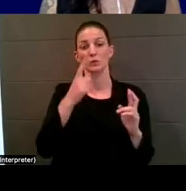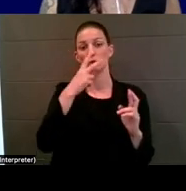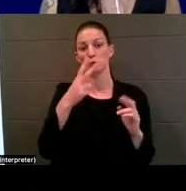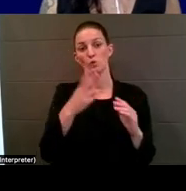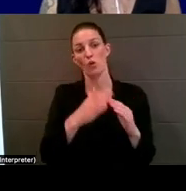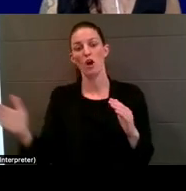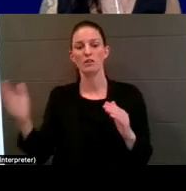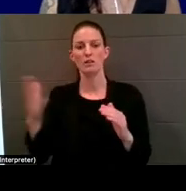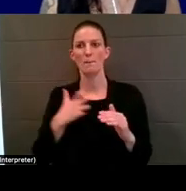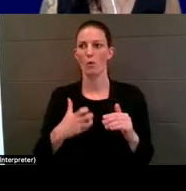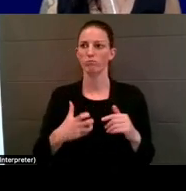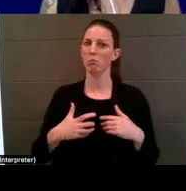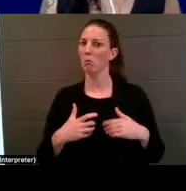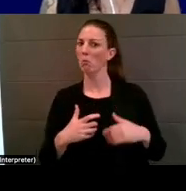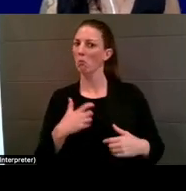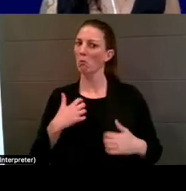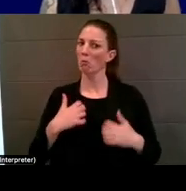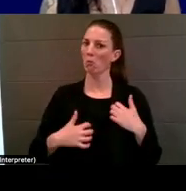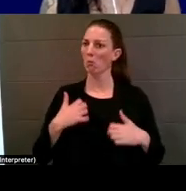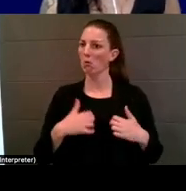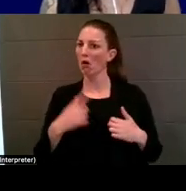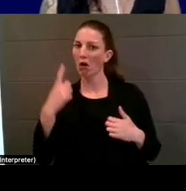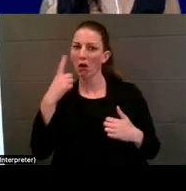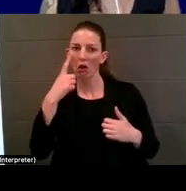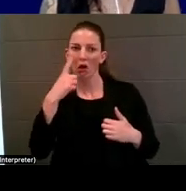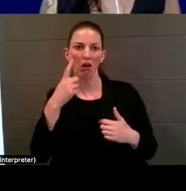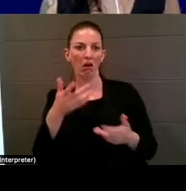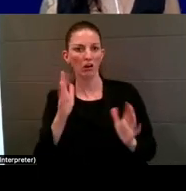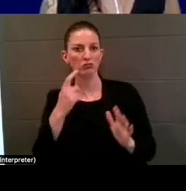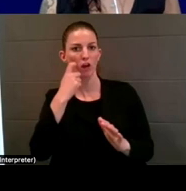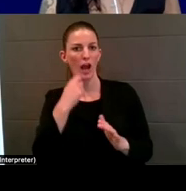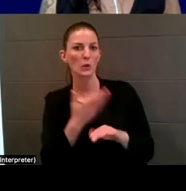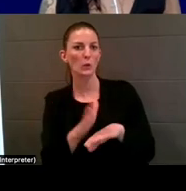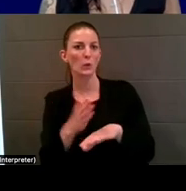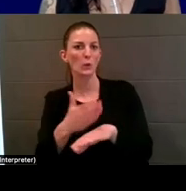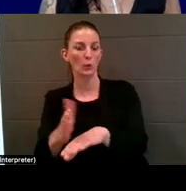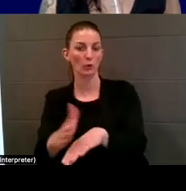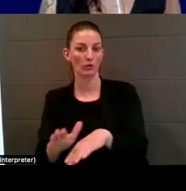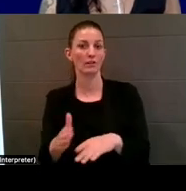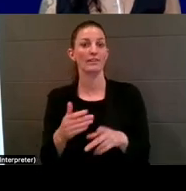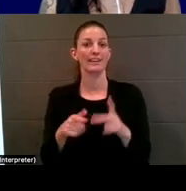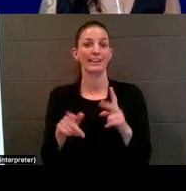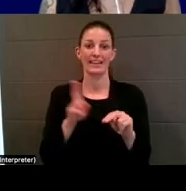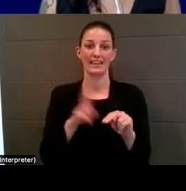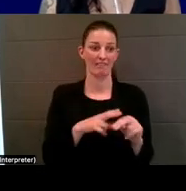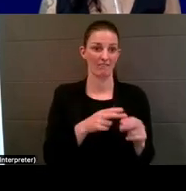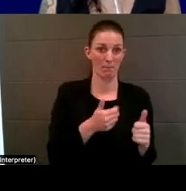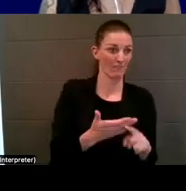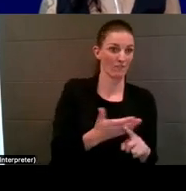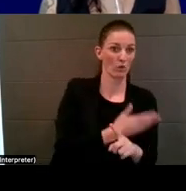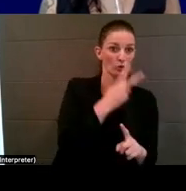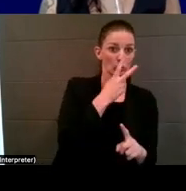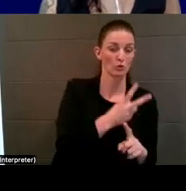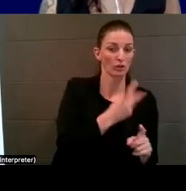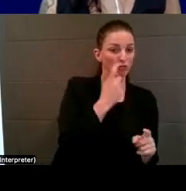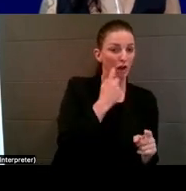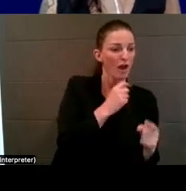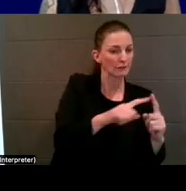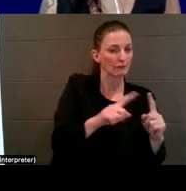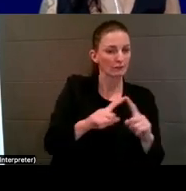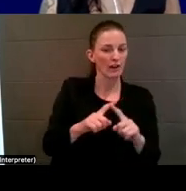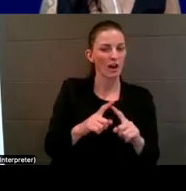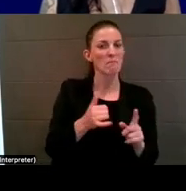to try new foods, which might increase if they've had a strong foundation. They're more likely to try a bigger range of sensory experience linked to